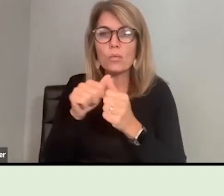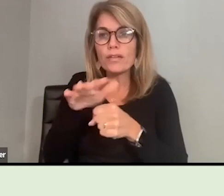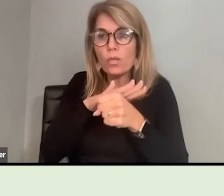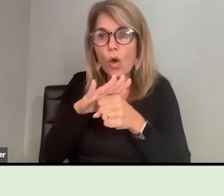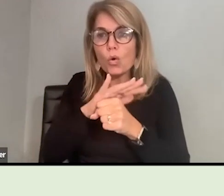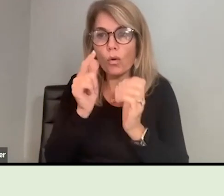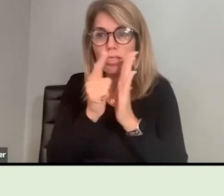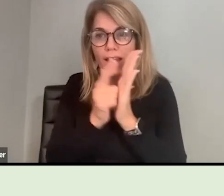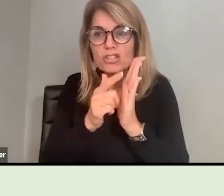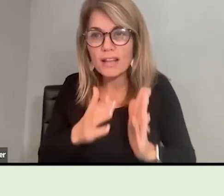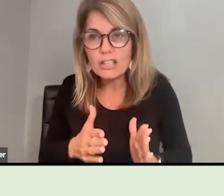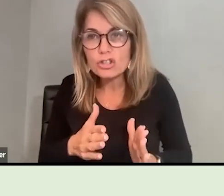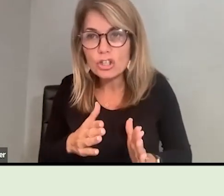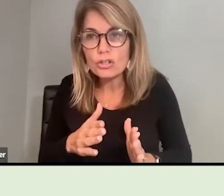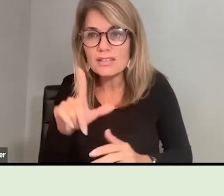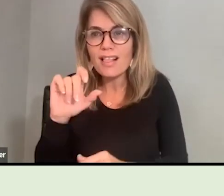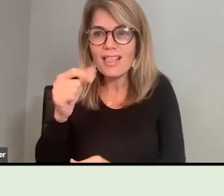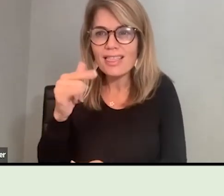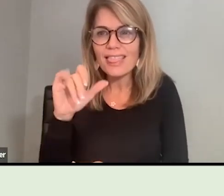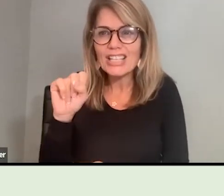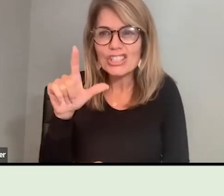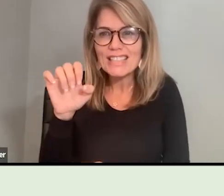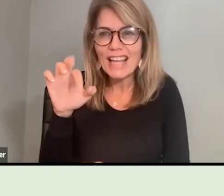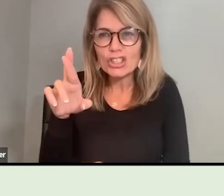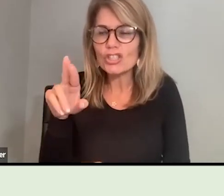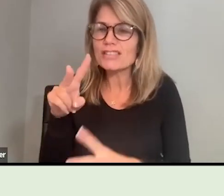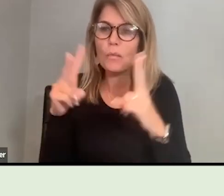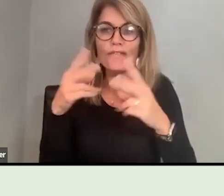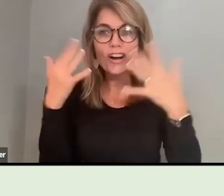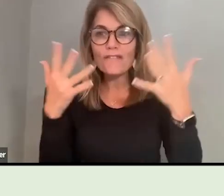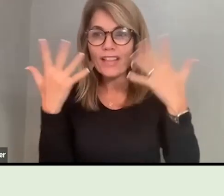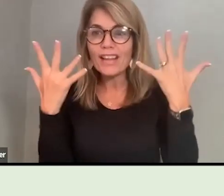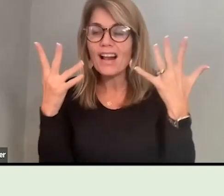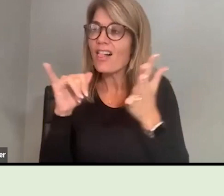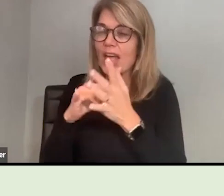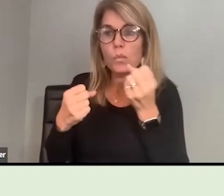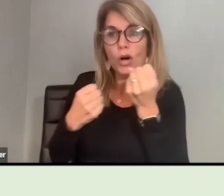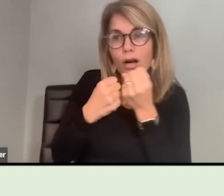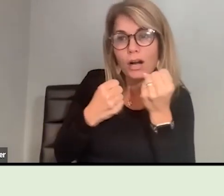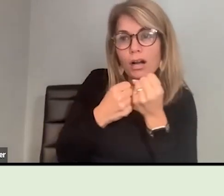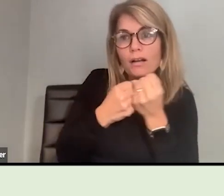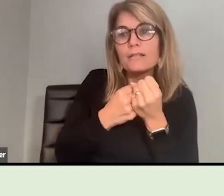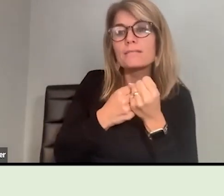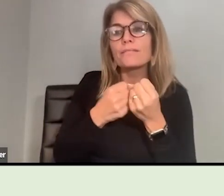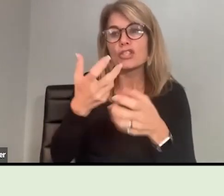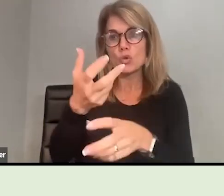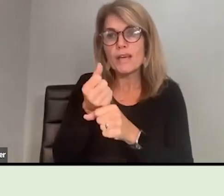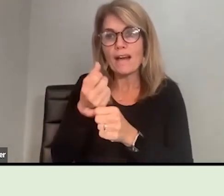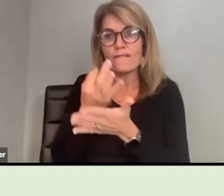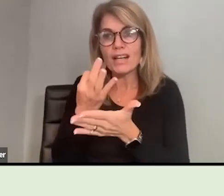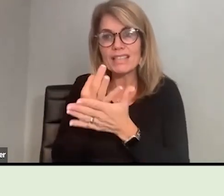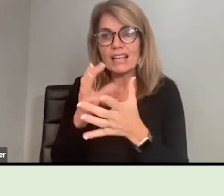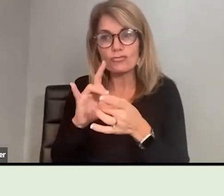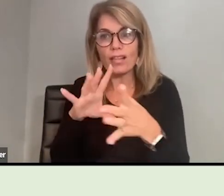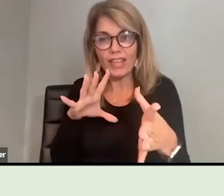they're actually using a very friendly legislator who was speaking on their behalf to the remainder of the legislature to get funding released. There